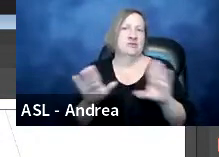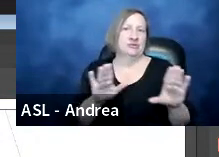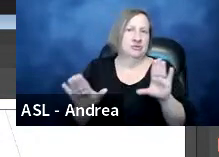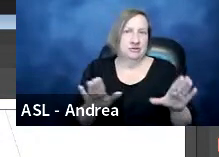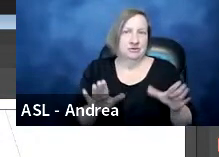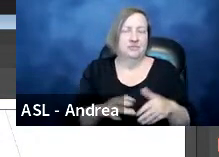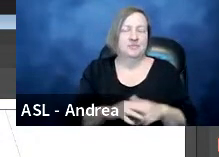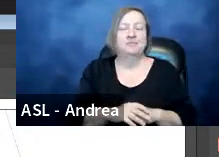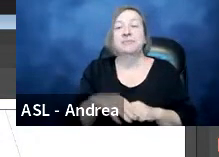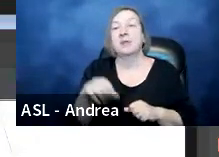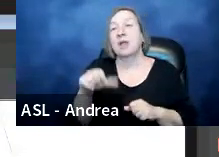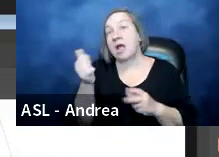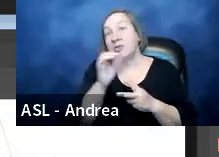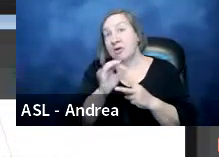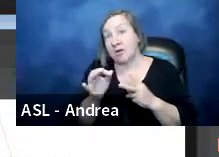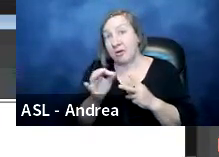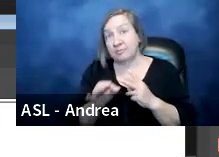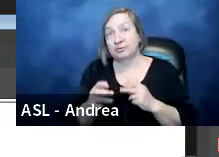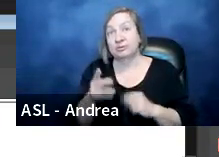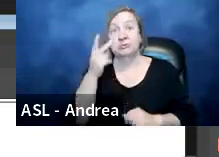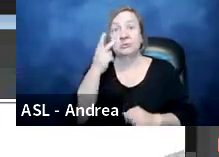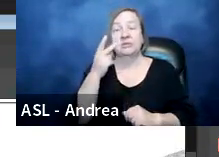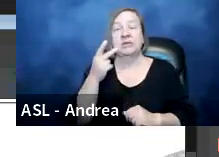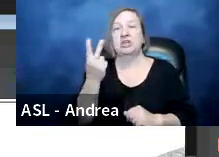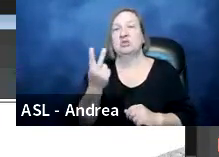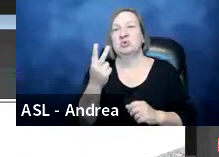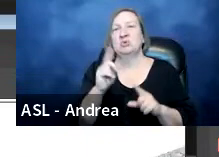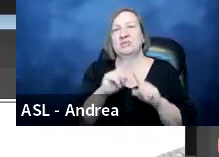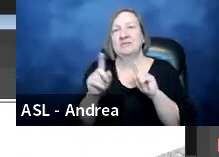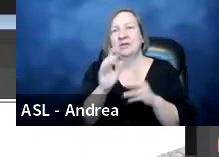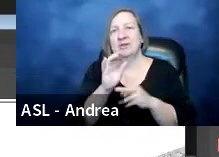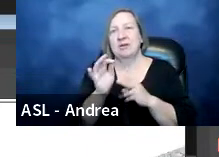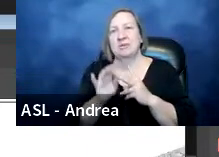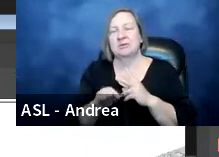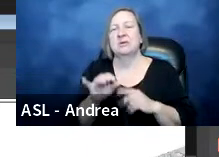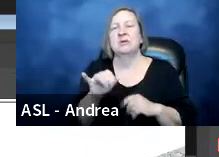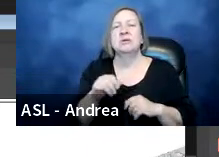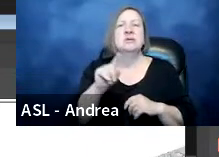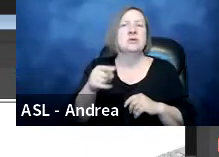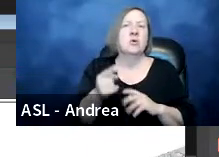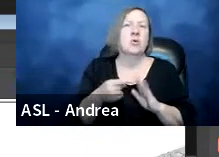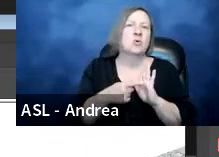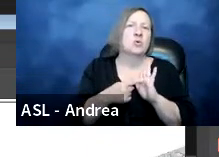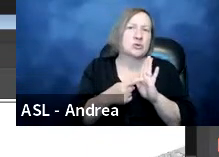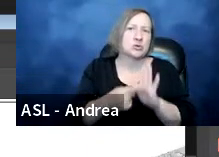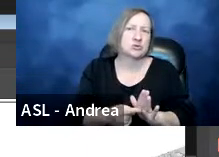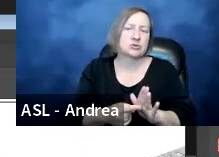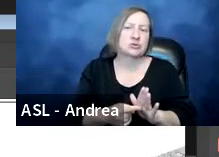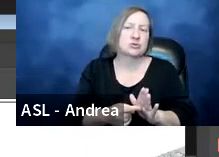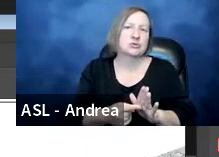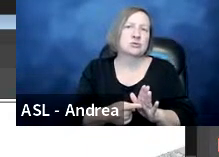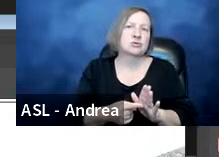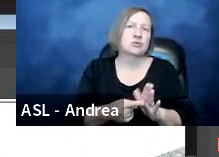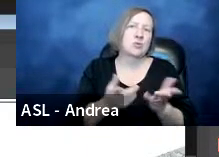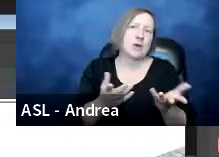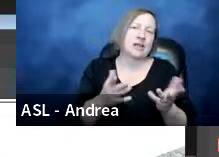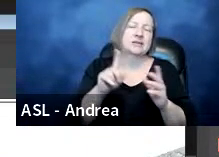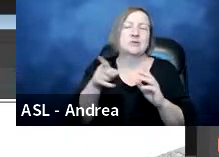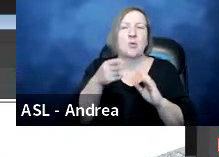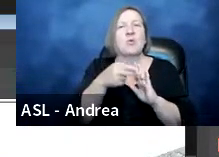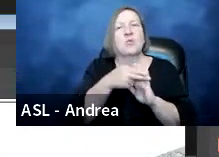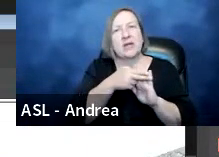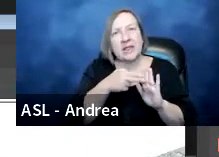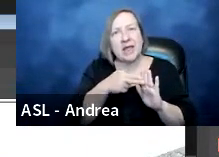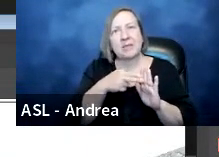the other option that's shown here is actually 2 different options. It's only showing it's only labeled with